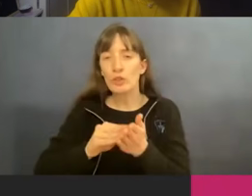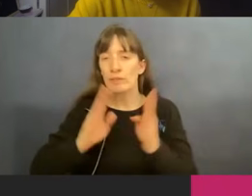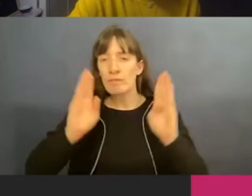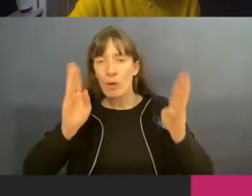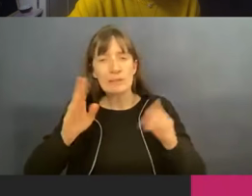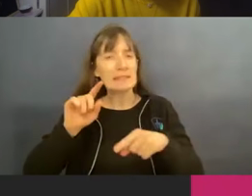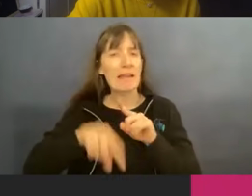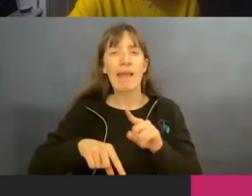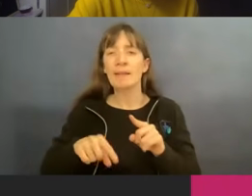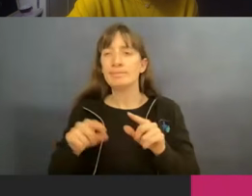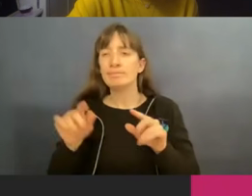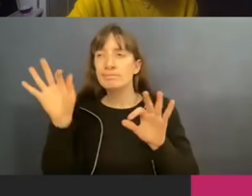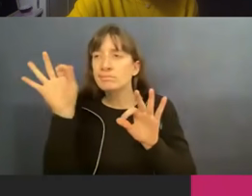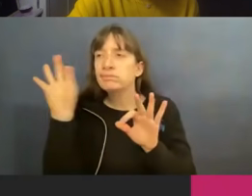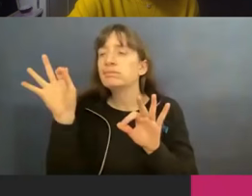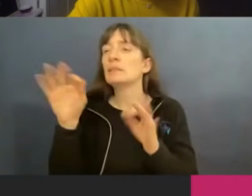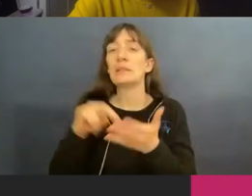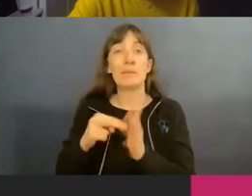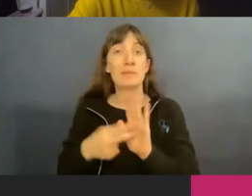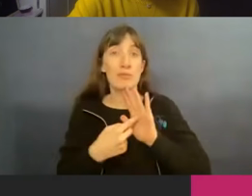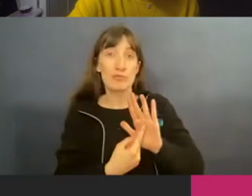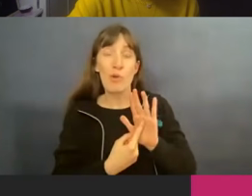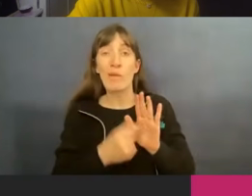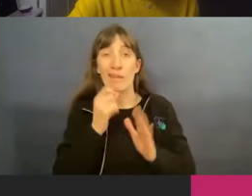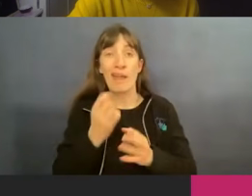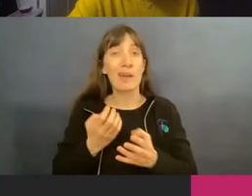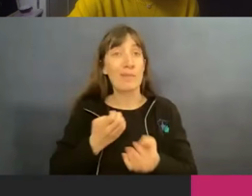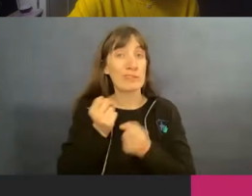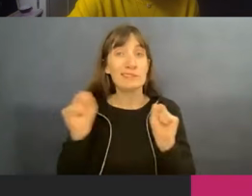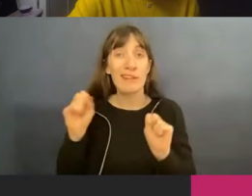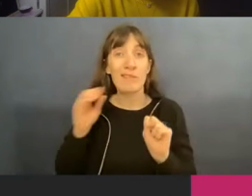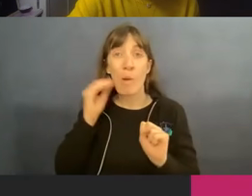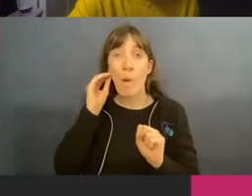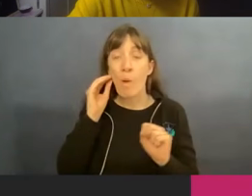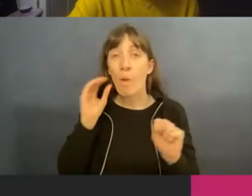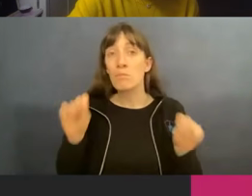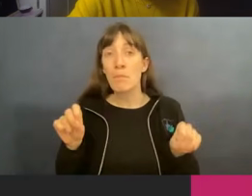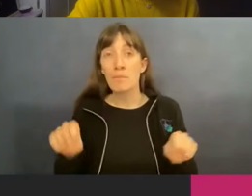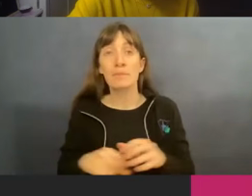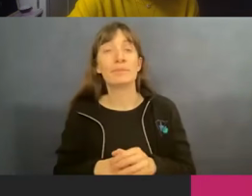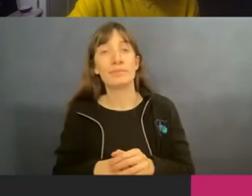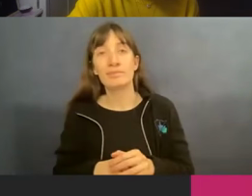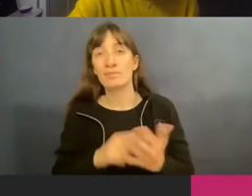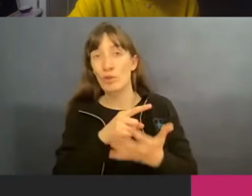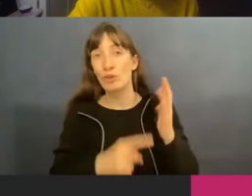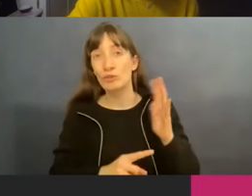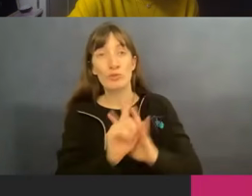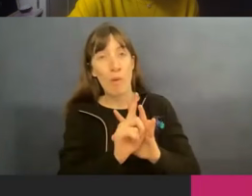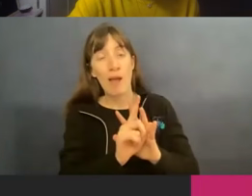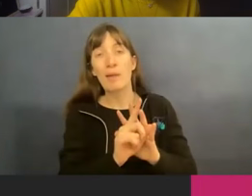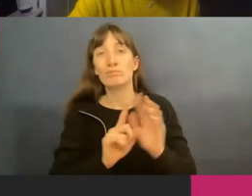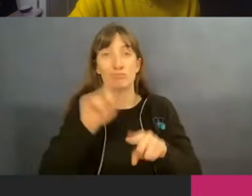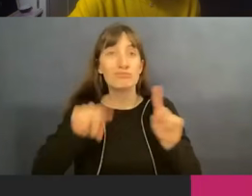like they are not emotionally safe at home either. And so that could be a way that it manifests as well. So thank you